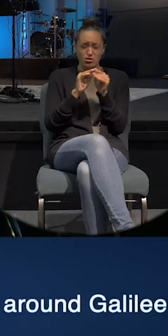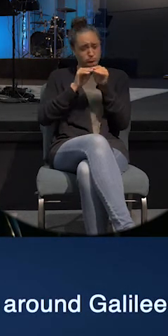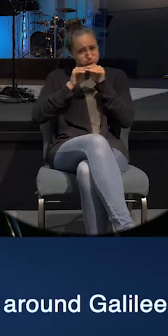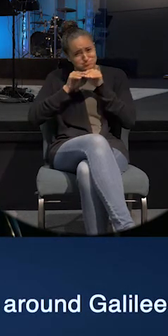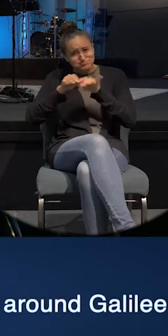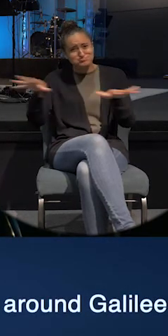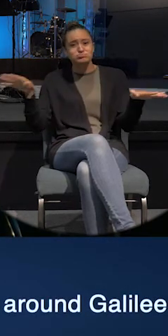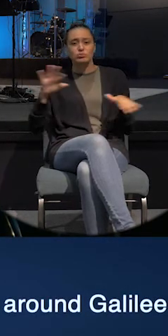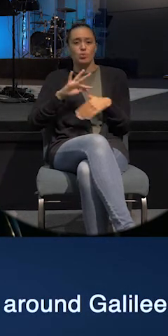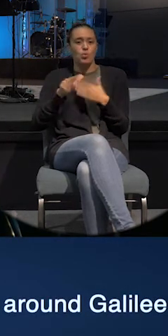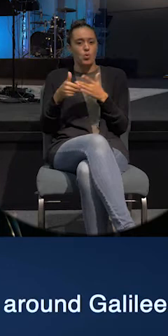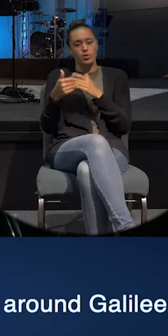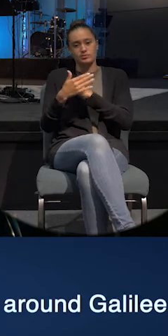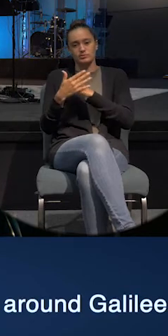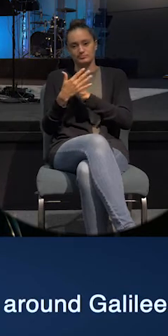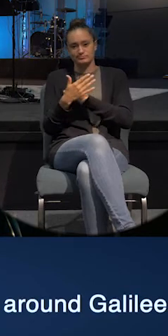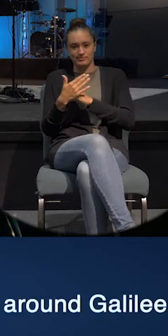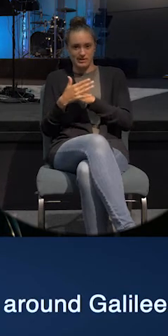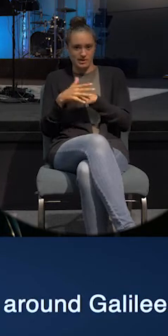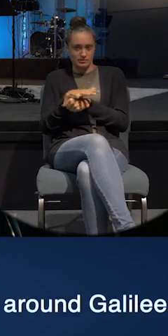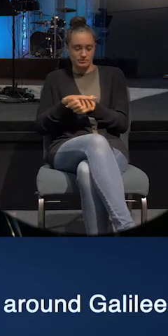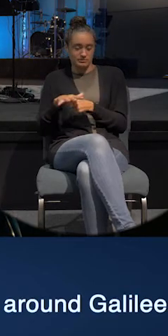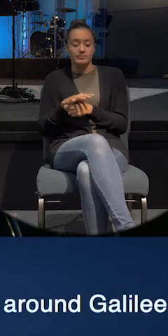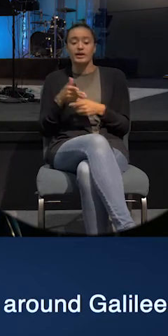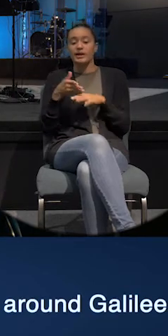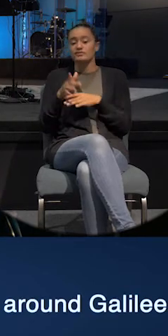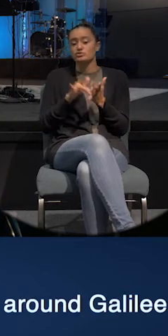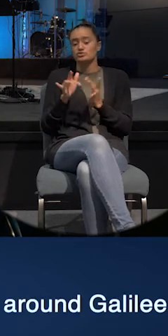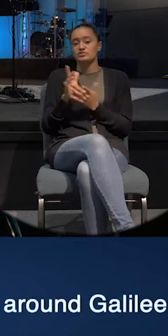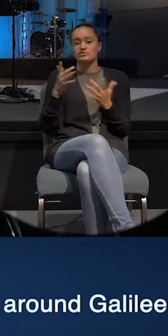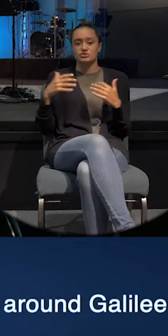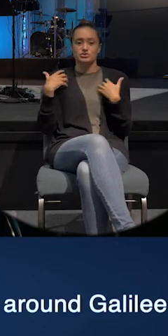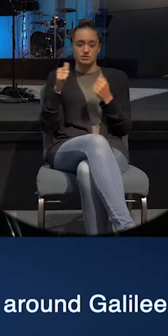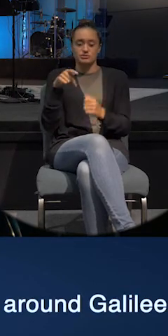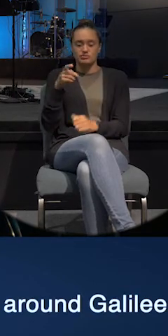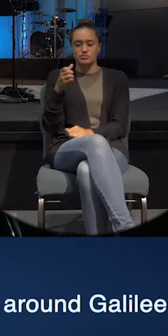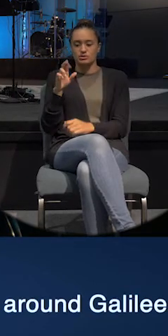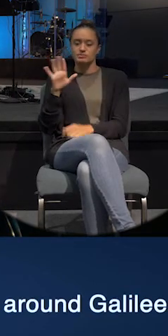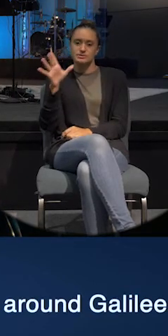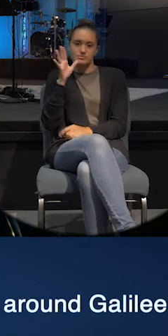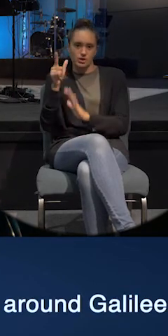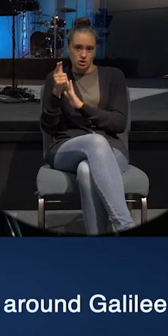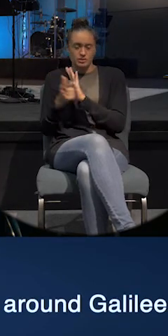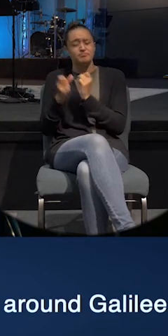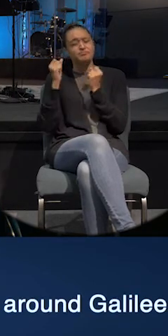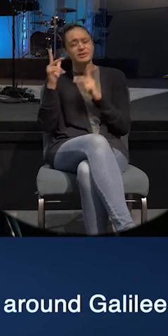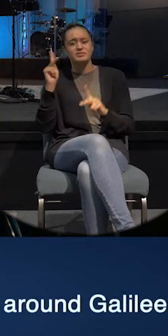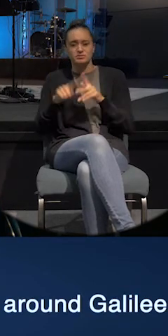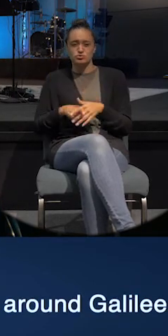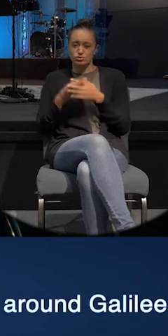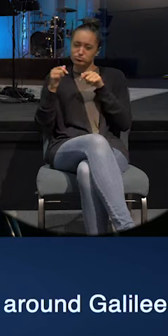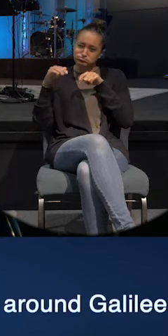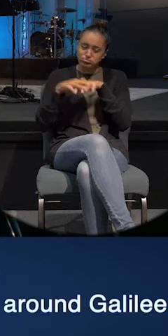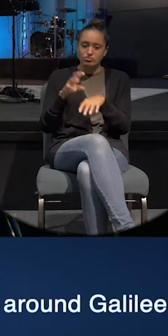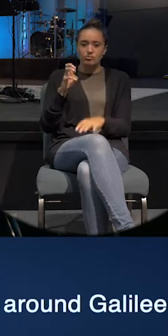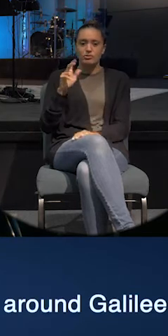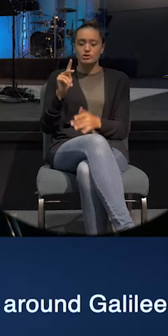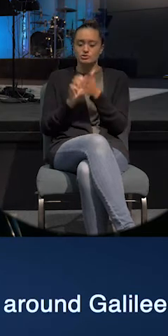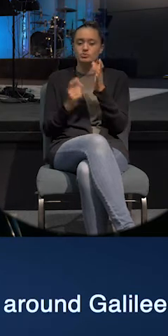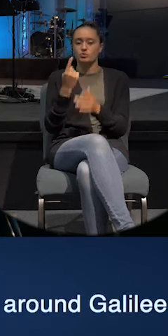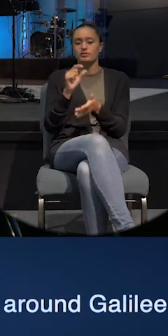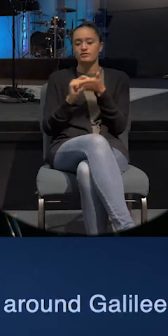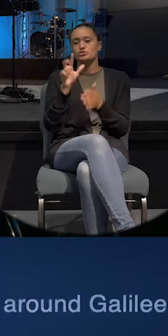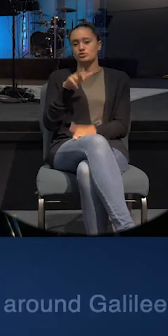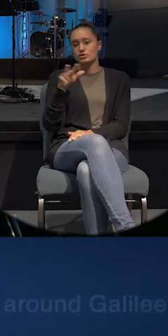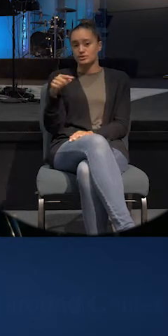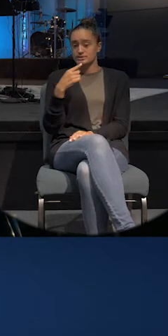Galilee." After Jesus had healed Peter's mother-in-law, great amounts of people began to come to him. Mark 1:33 says the whole